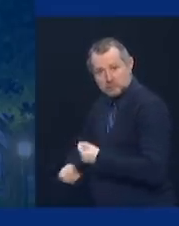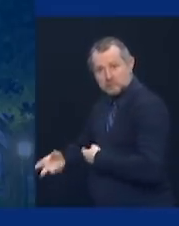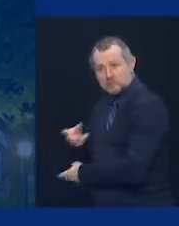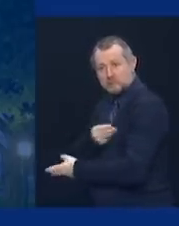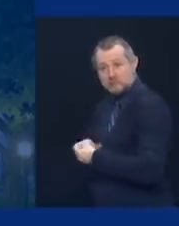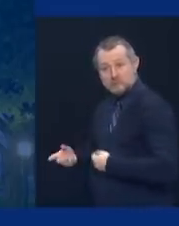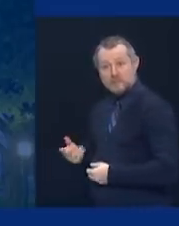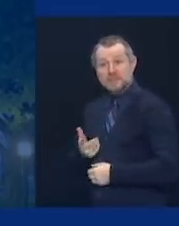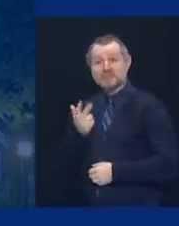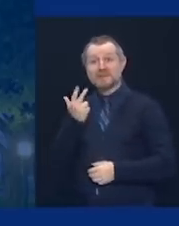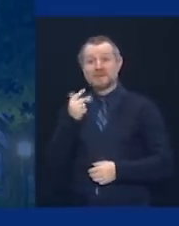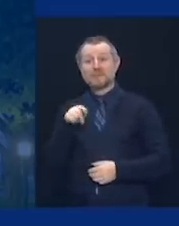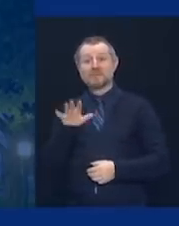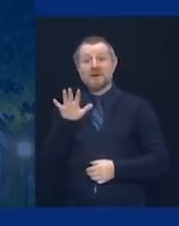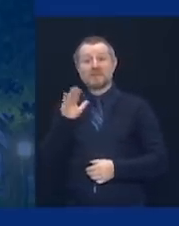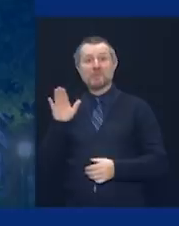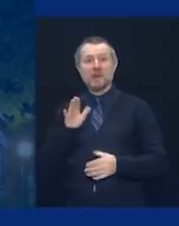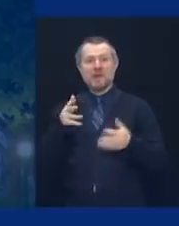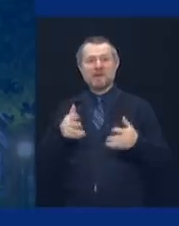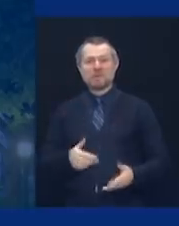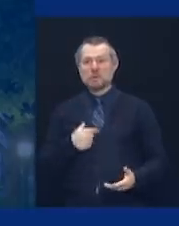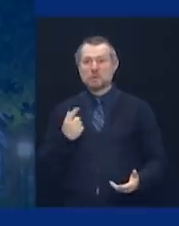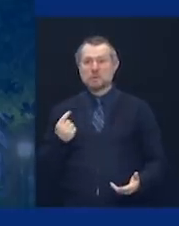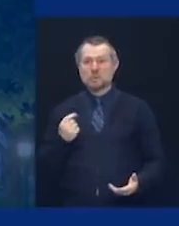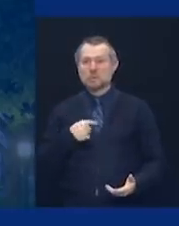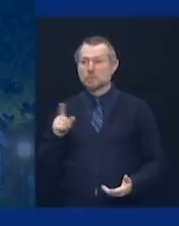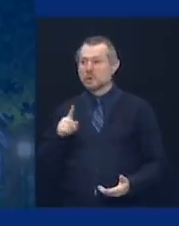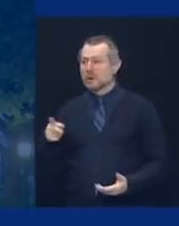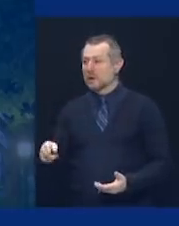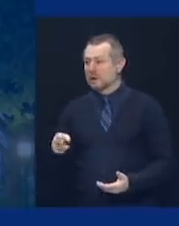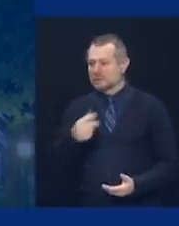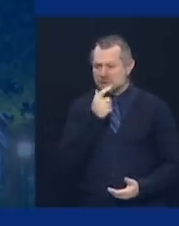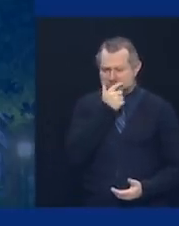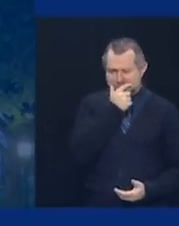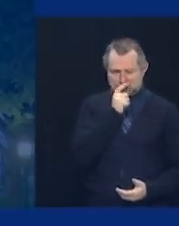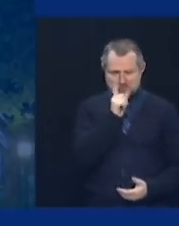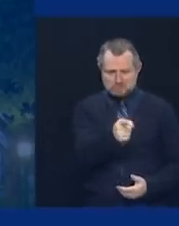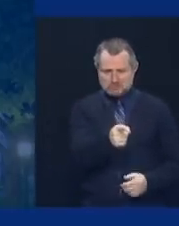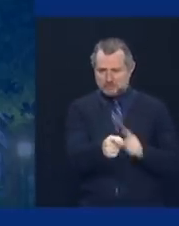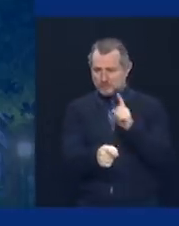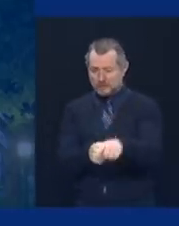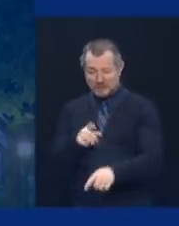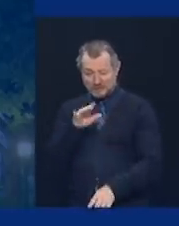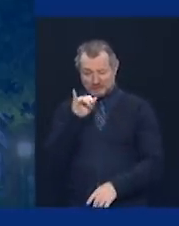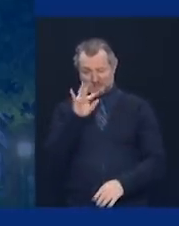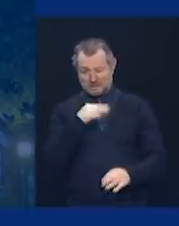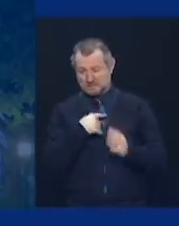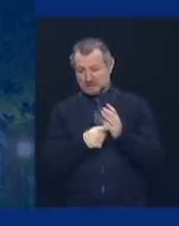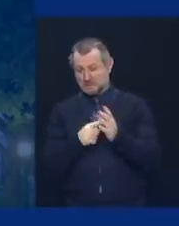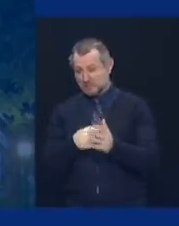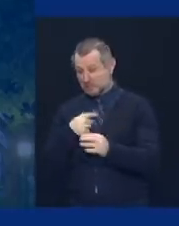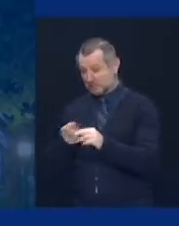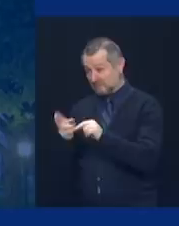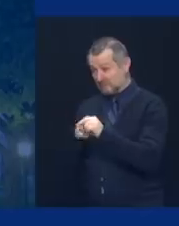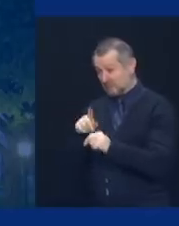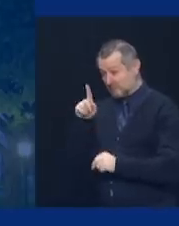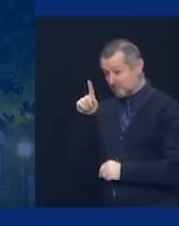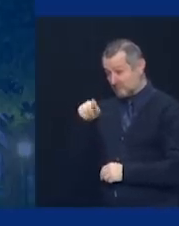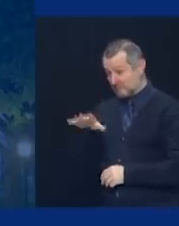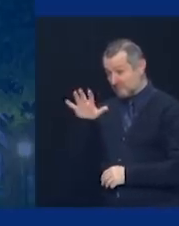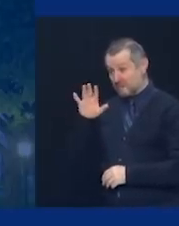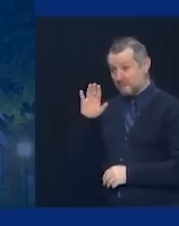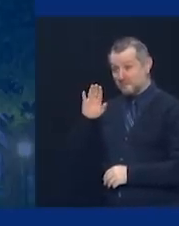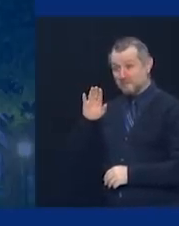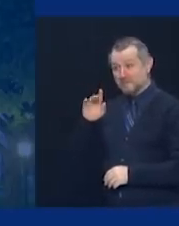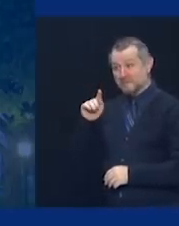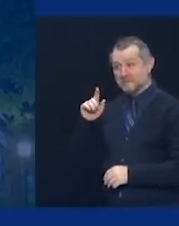billion? If you only do a $1.5 billion tax increase, even if you did